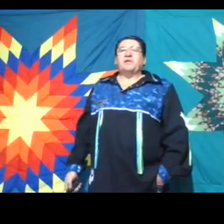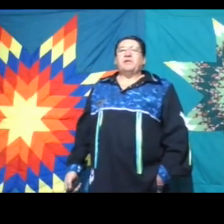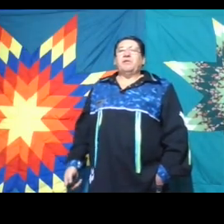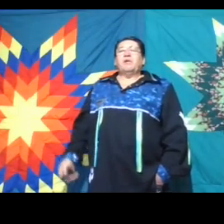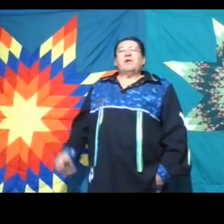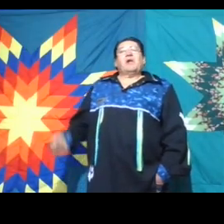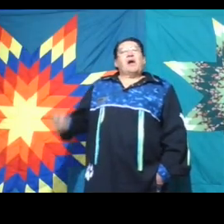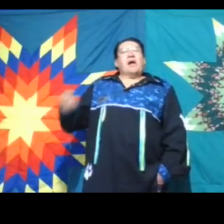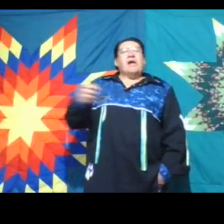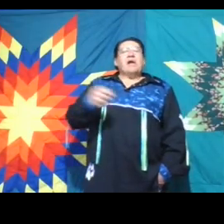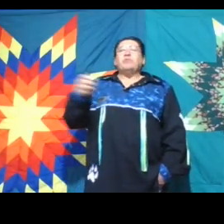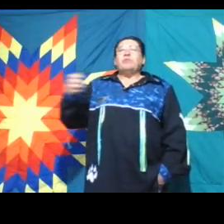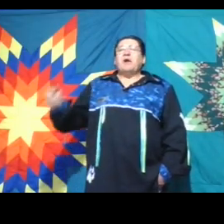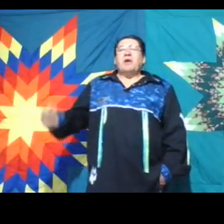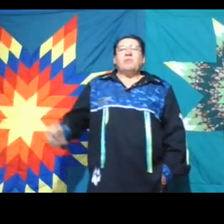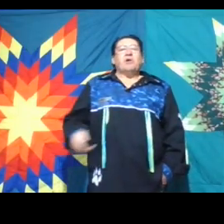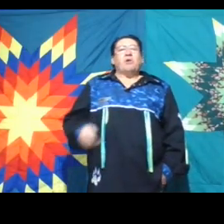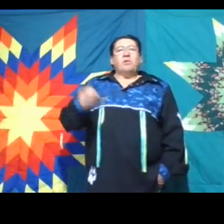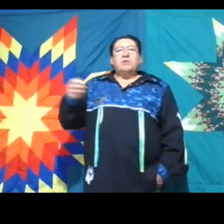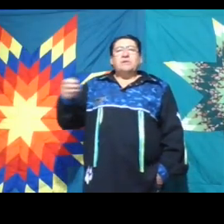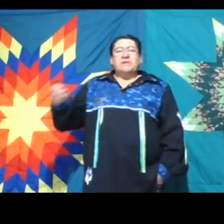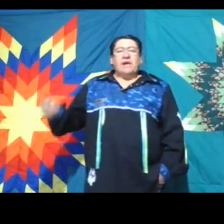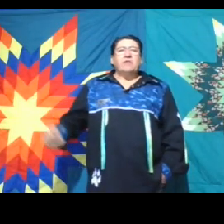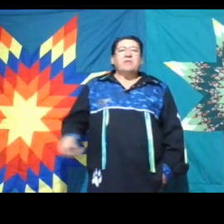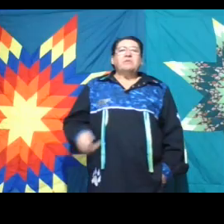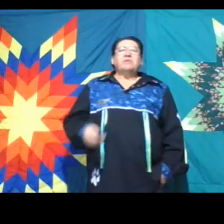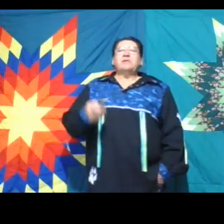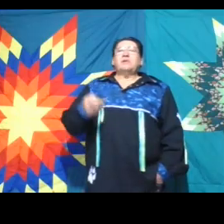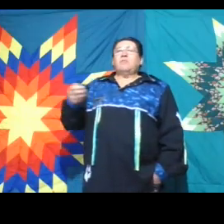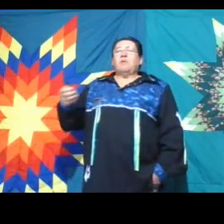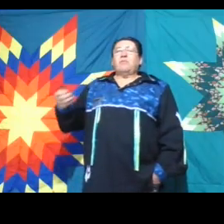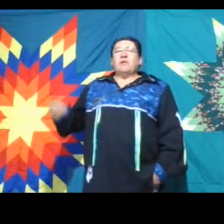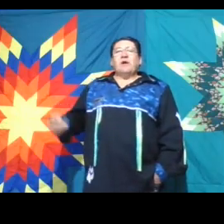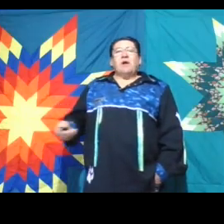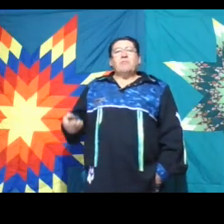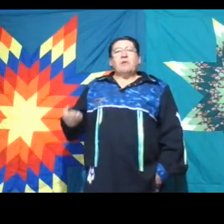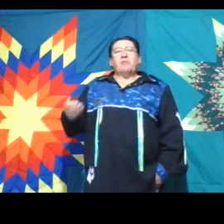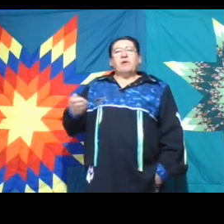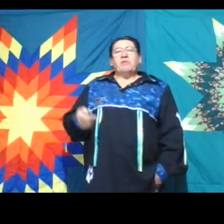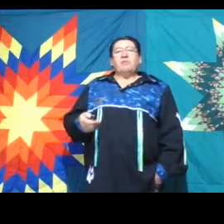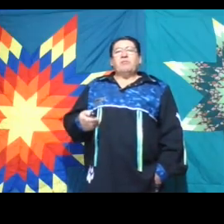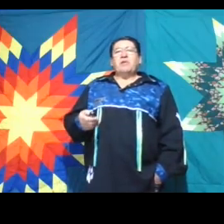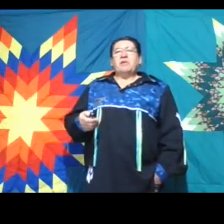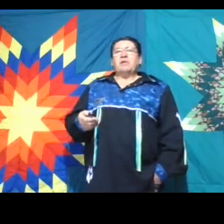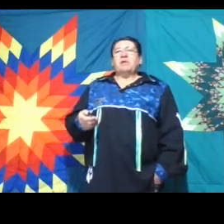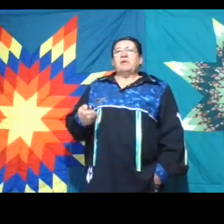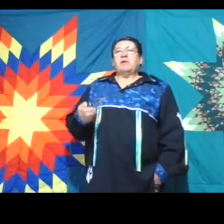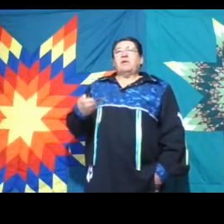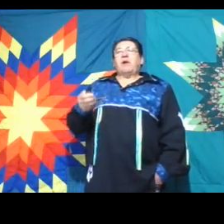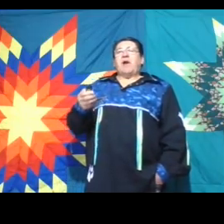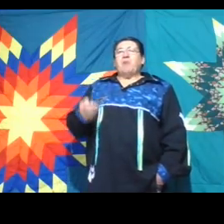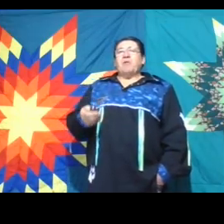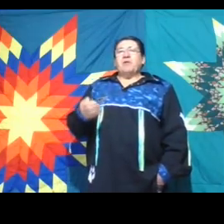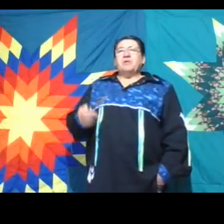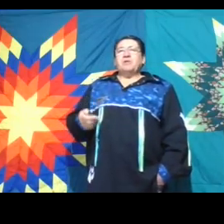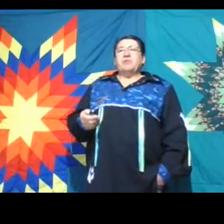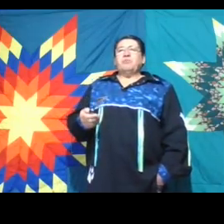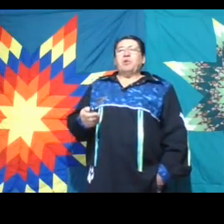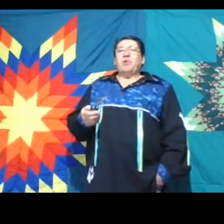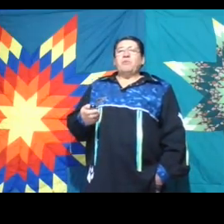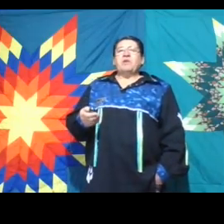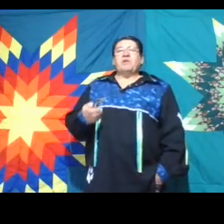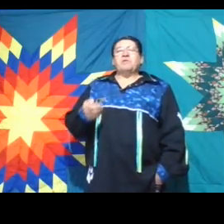retention. Again, we'll be talking about the whole cycle when we talk about recruitment and barriers